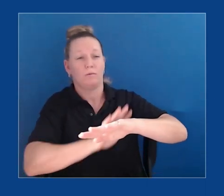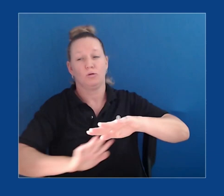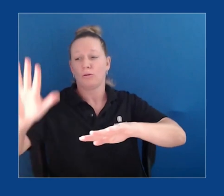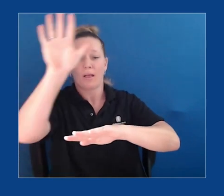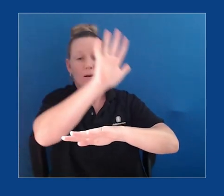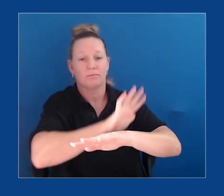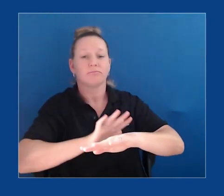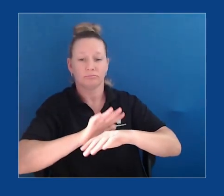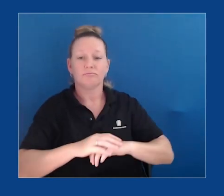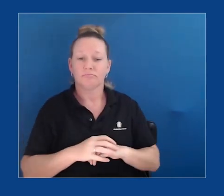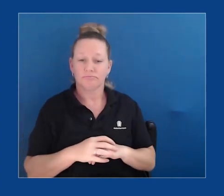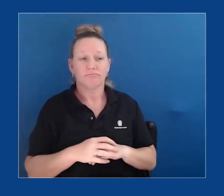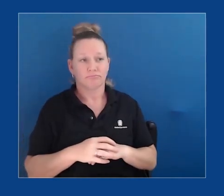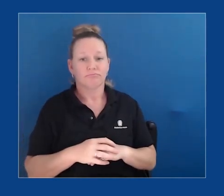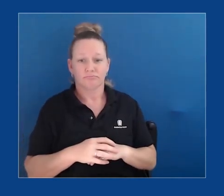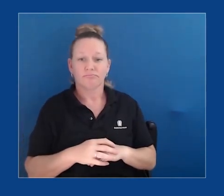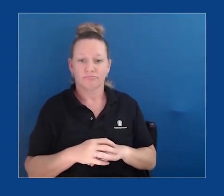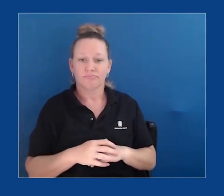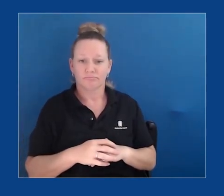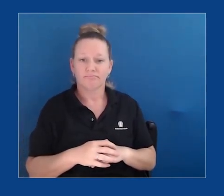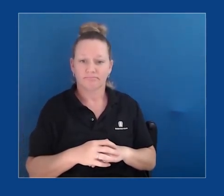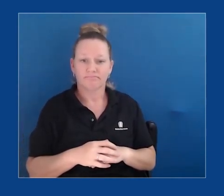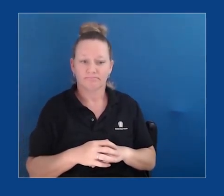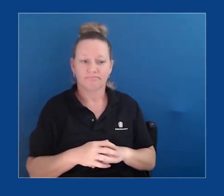country that we often work on and